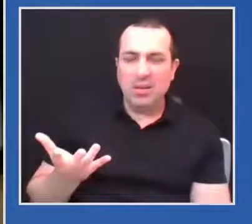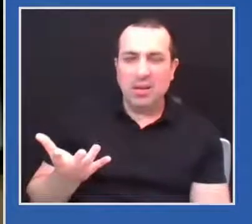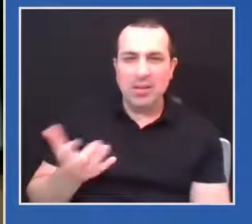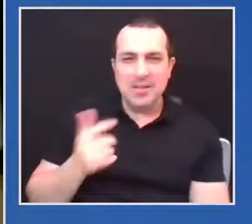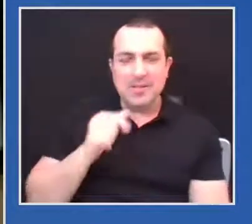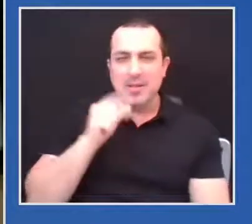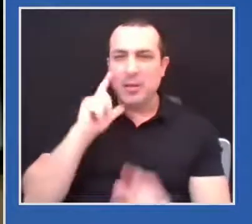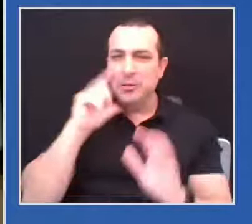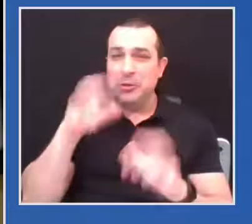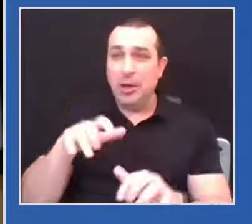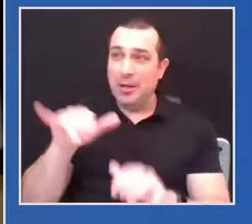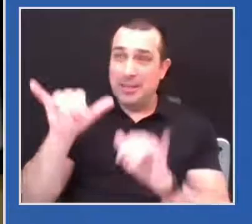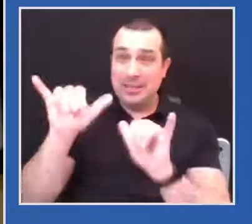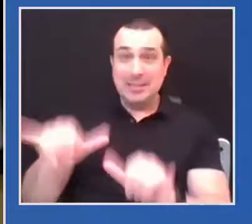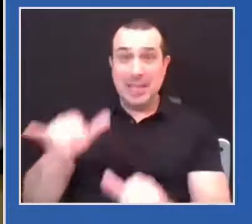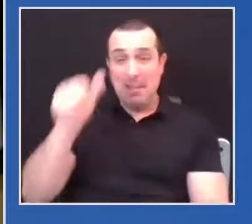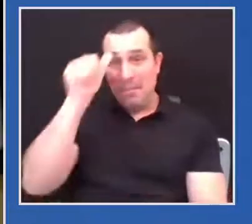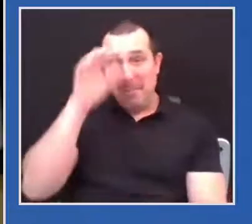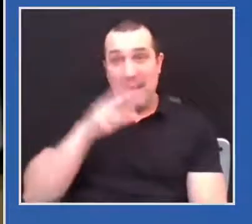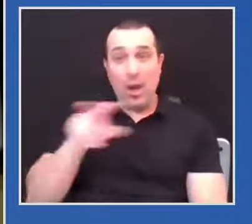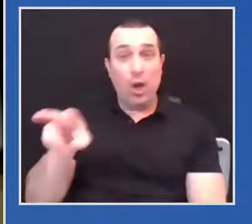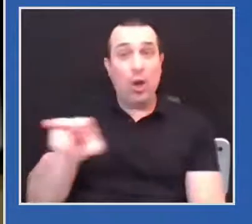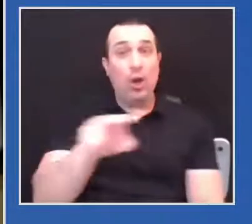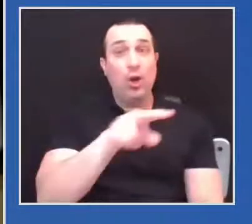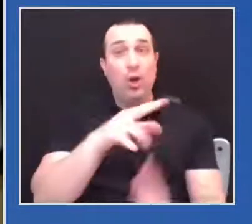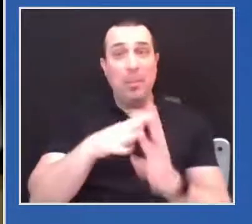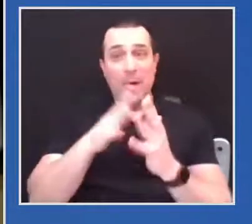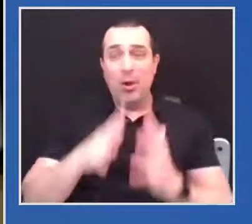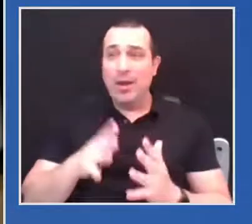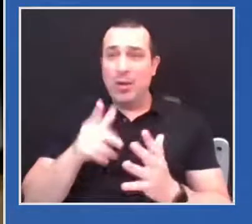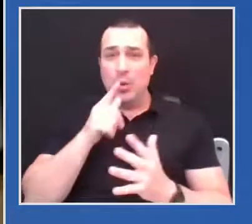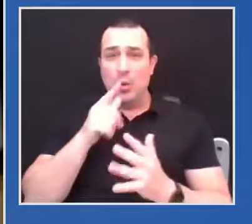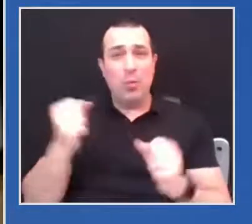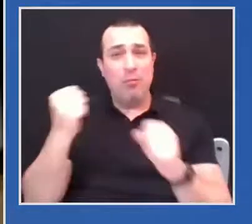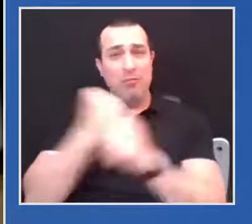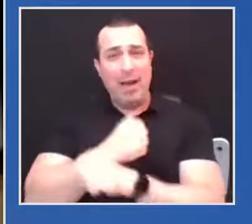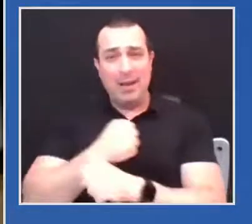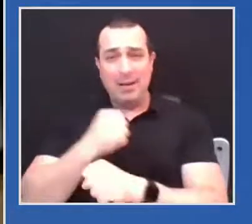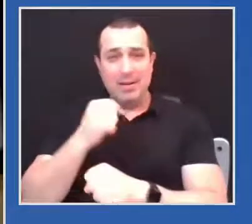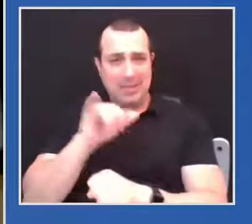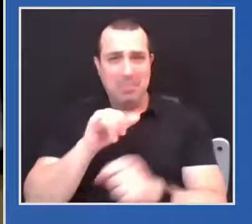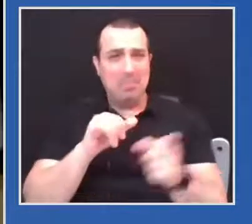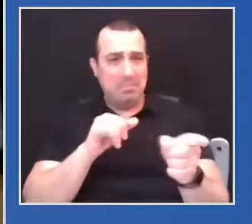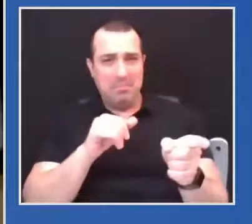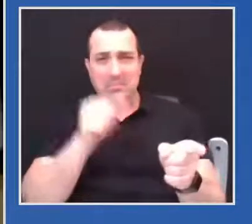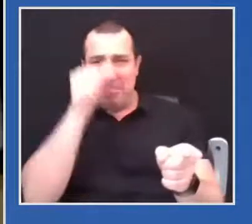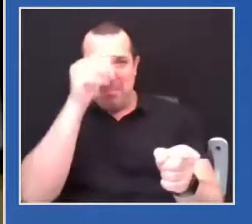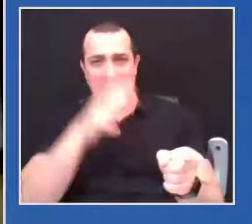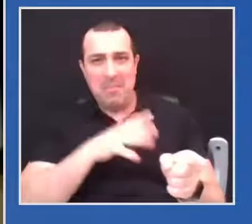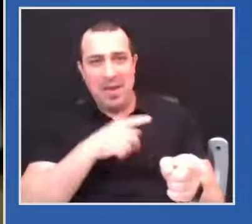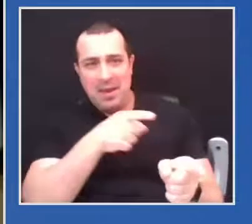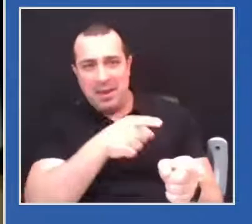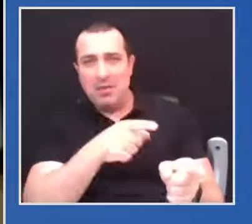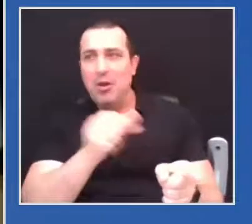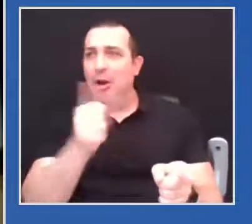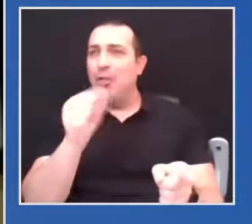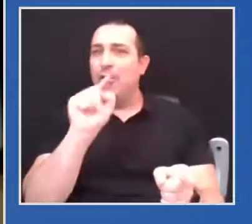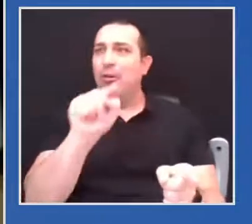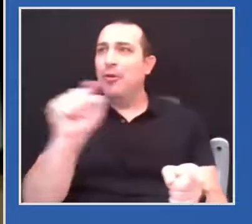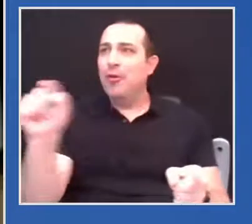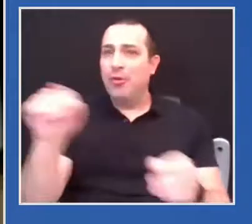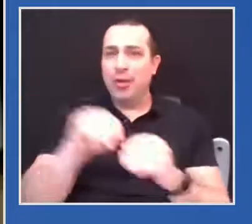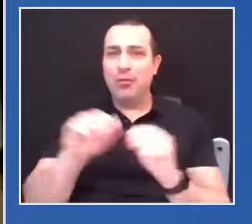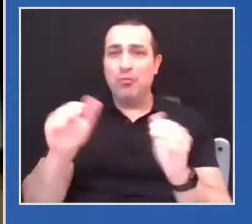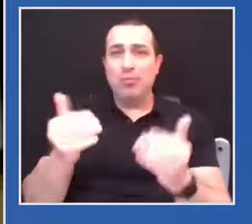same man who looks at Americans who put their lives on the line like you did, sir, and many others maybe in this room, for our nation, and calls